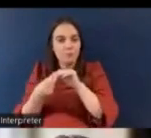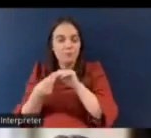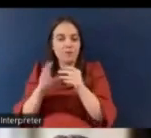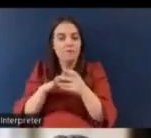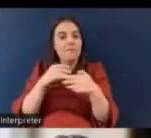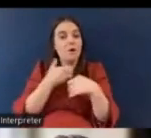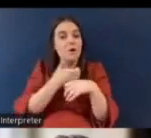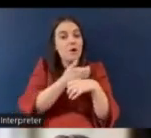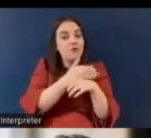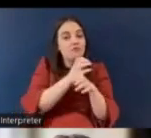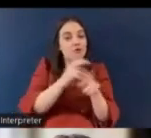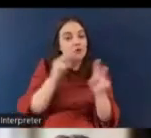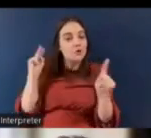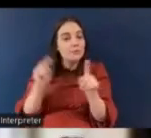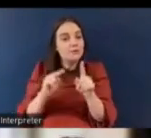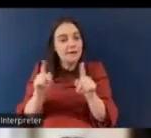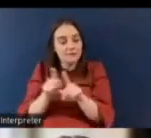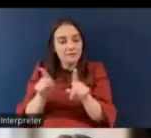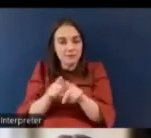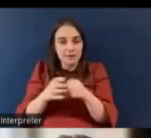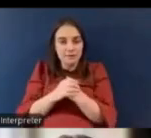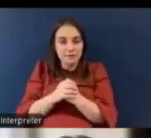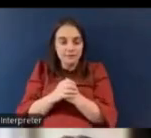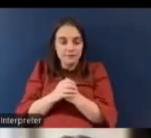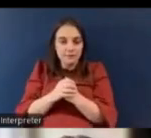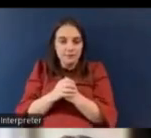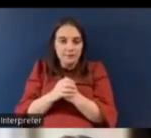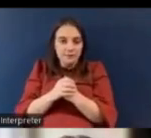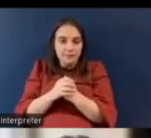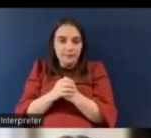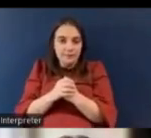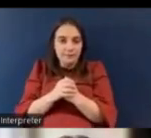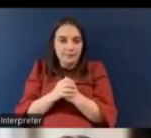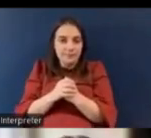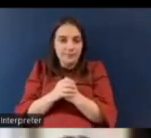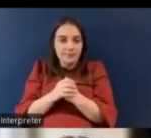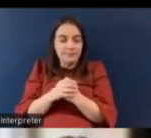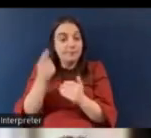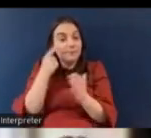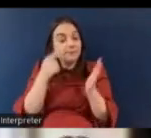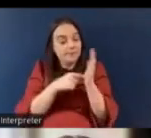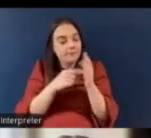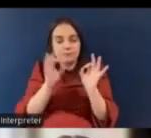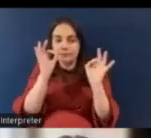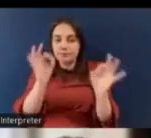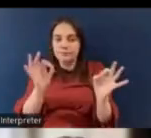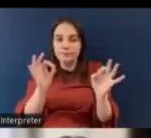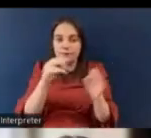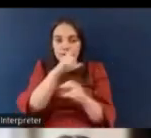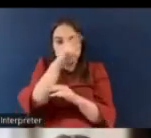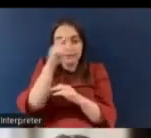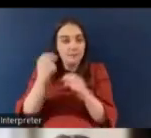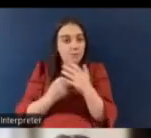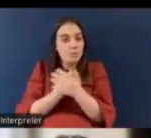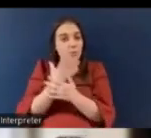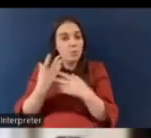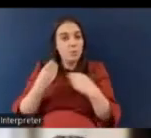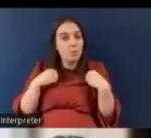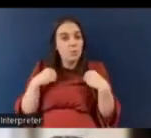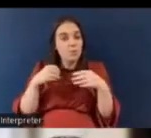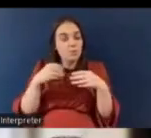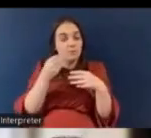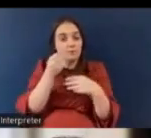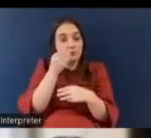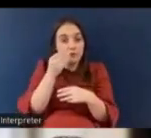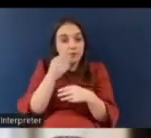from a rural perspective as well. So so in looking at that, we had some great examples, you know, of grow your own foods and stuff like that, you know,